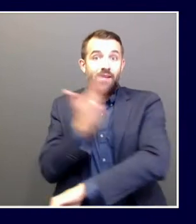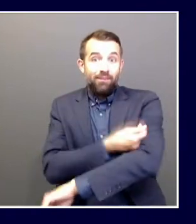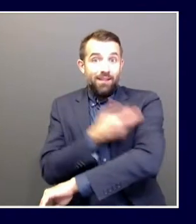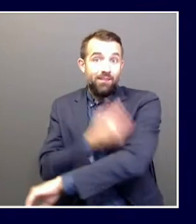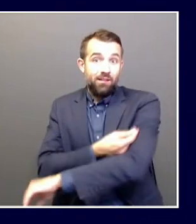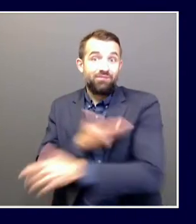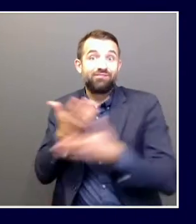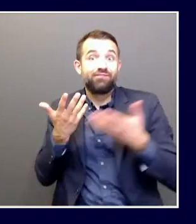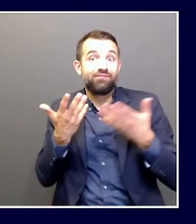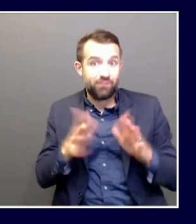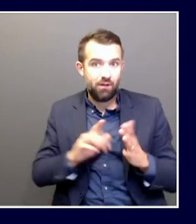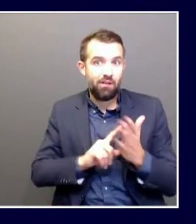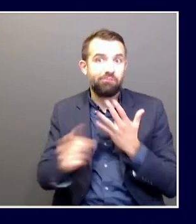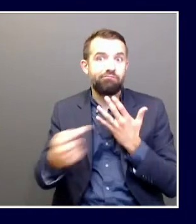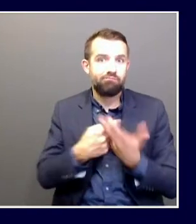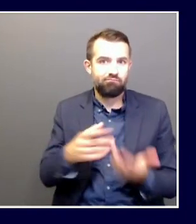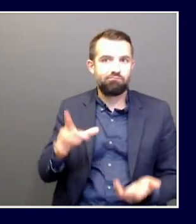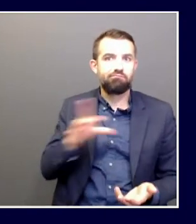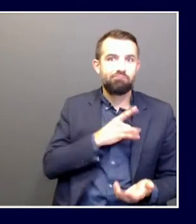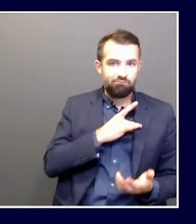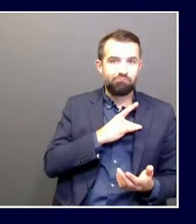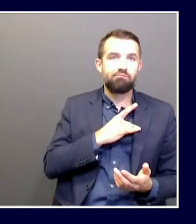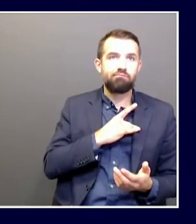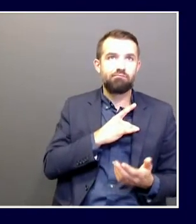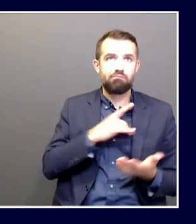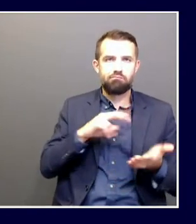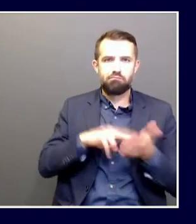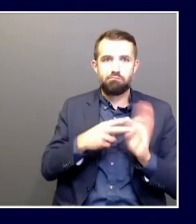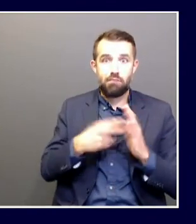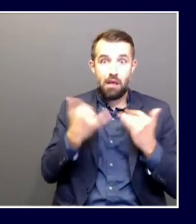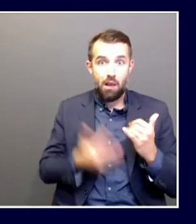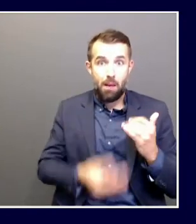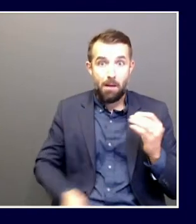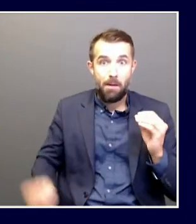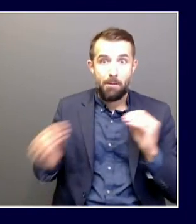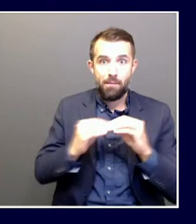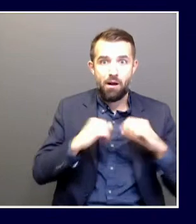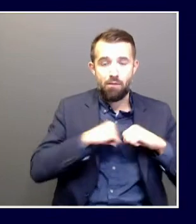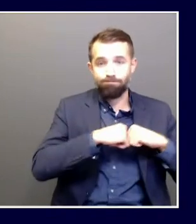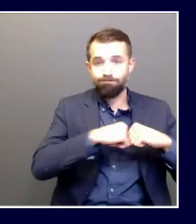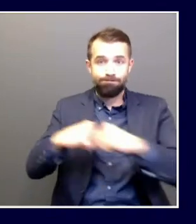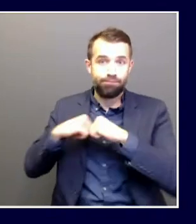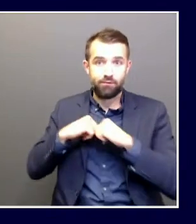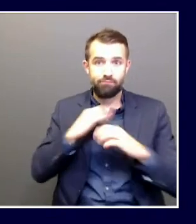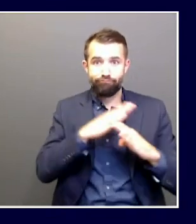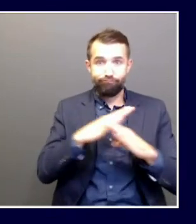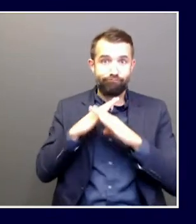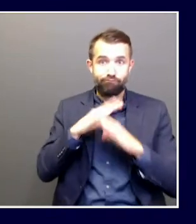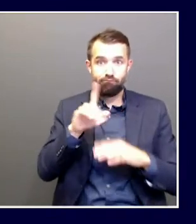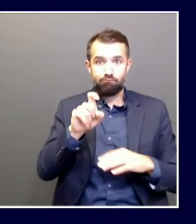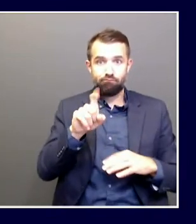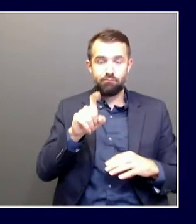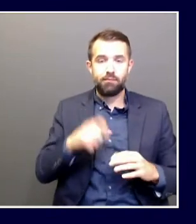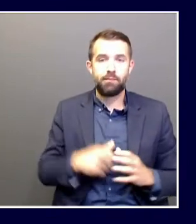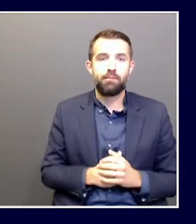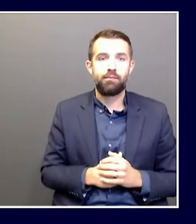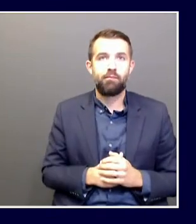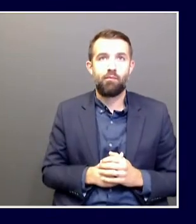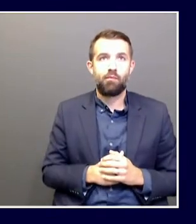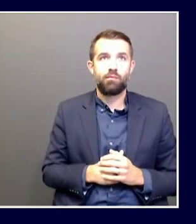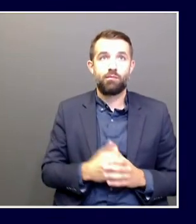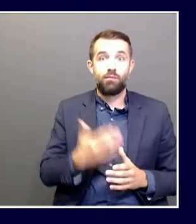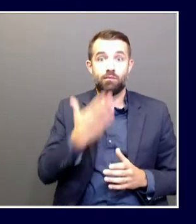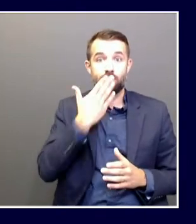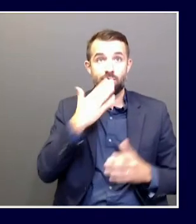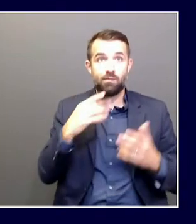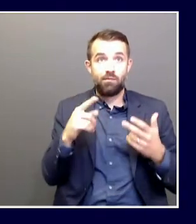more immunity to have natural and vaccine immunity? Your thoughts? Got it. Let me answer those in reverse order, Chris.